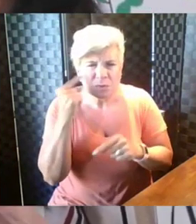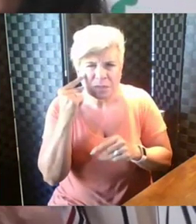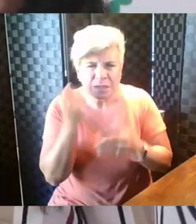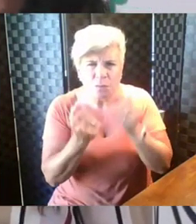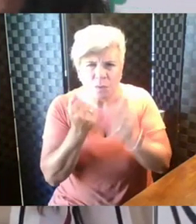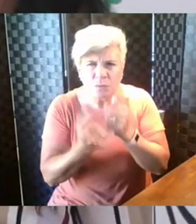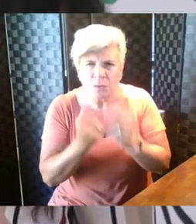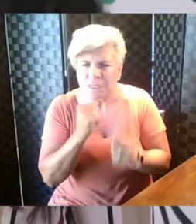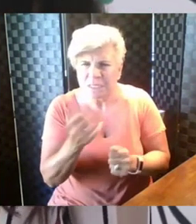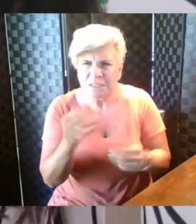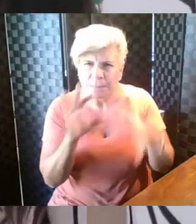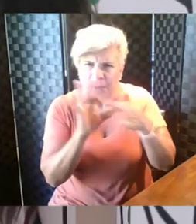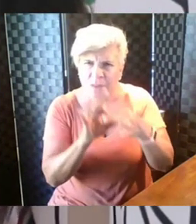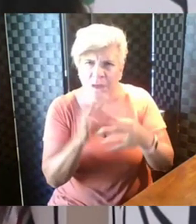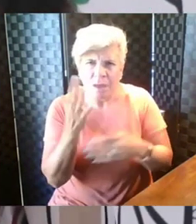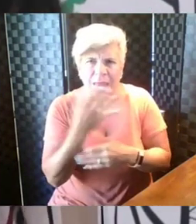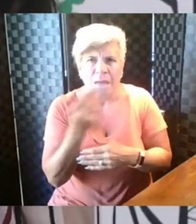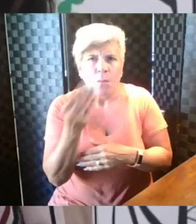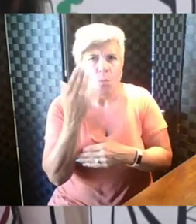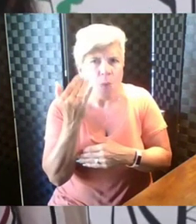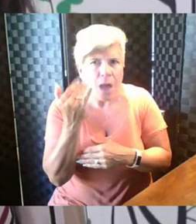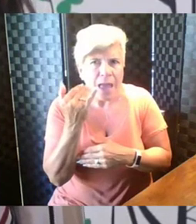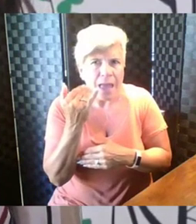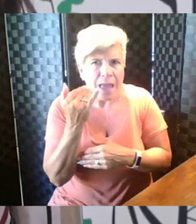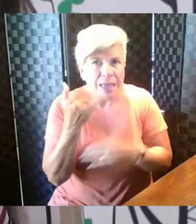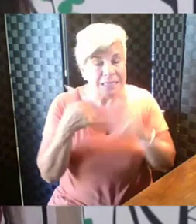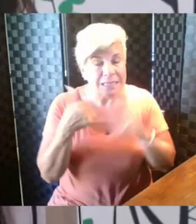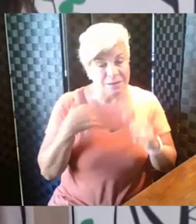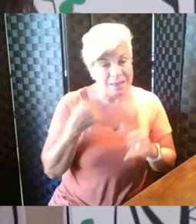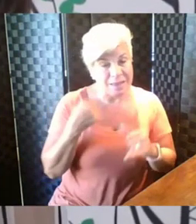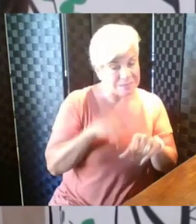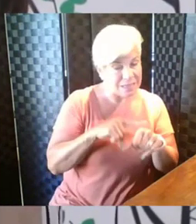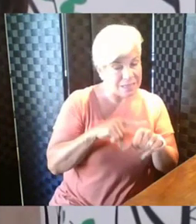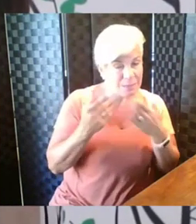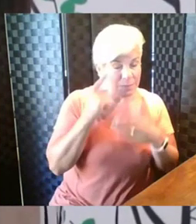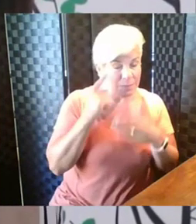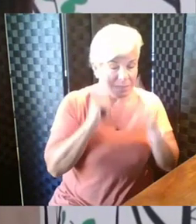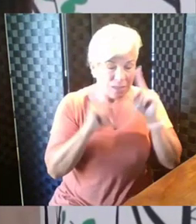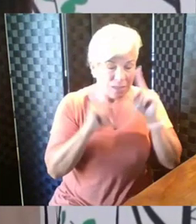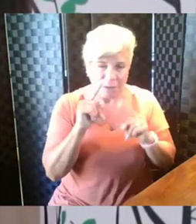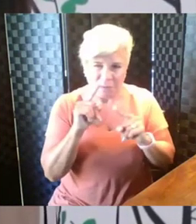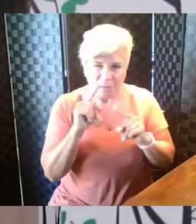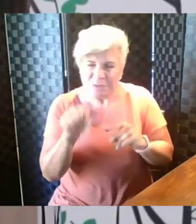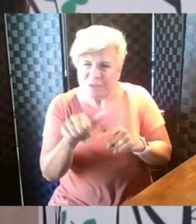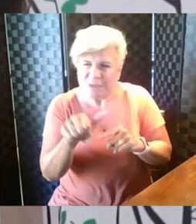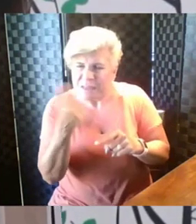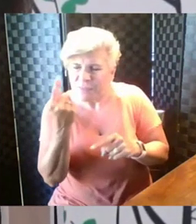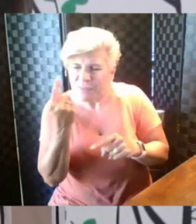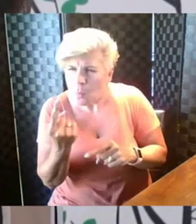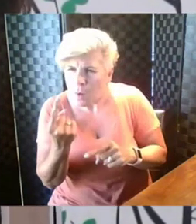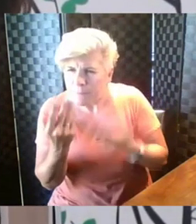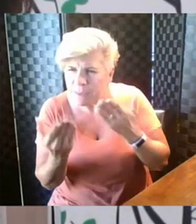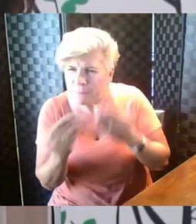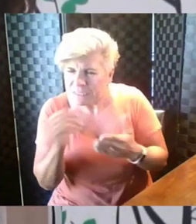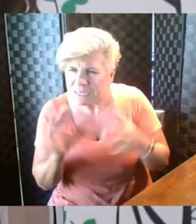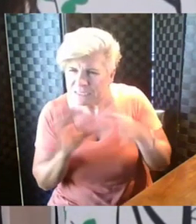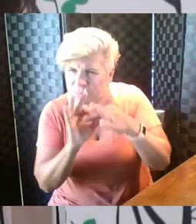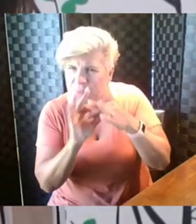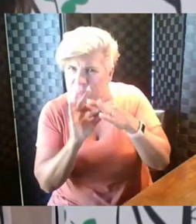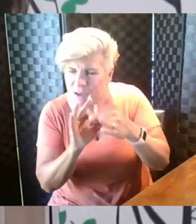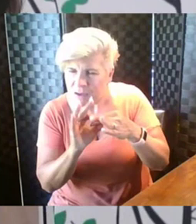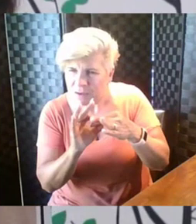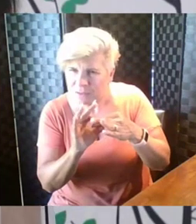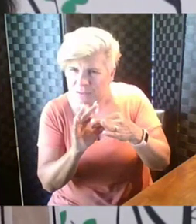belong and why. And then if you still have time, maybe think about, if I found another one that wouldn't